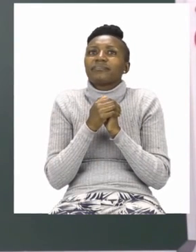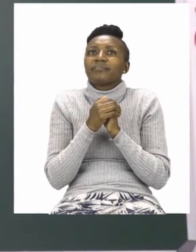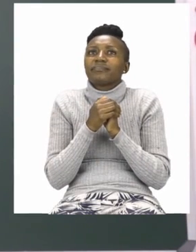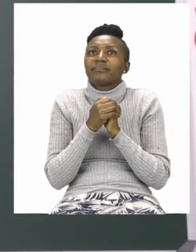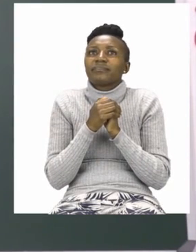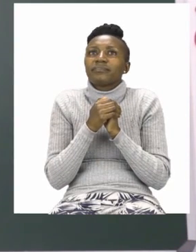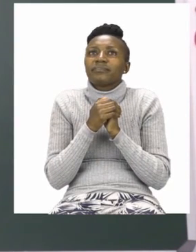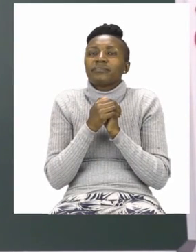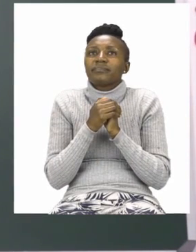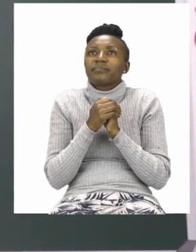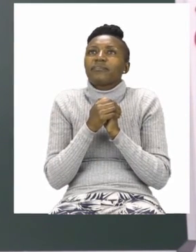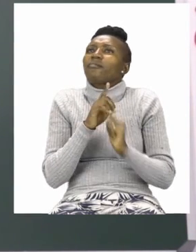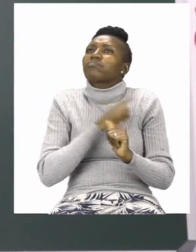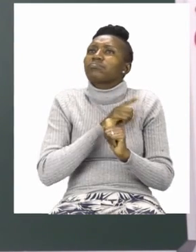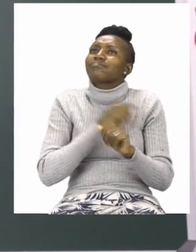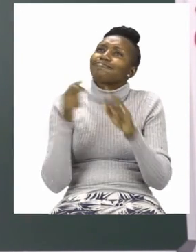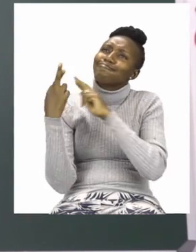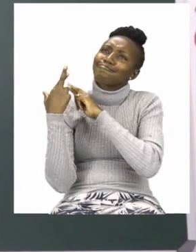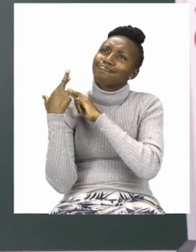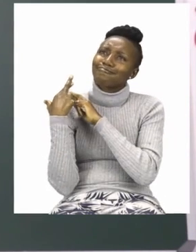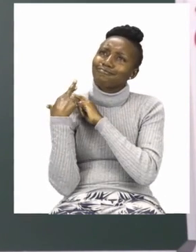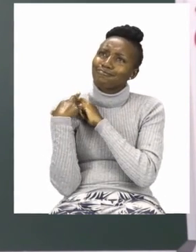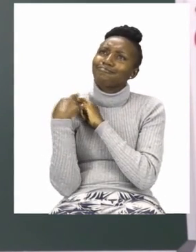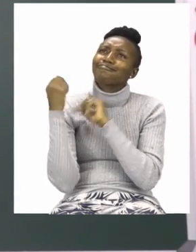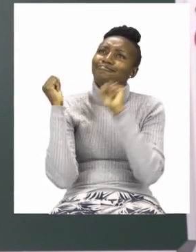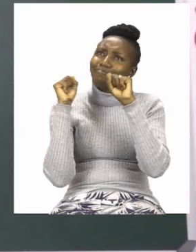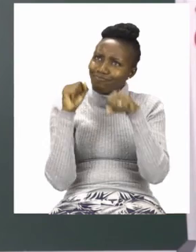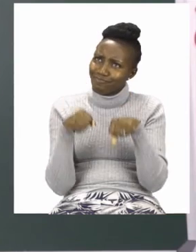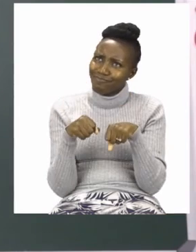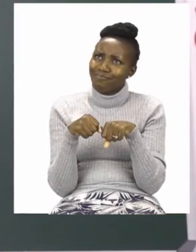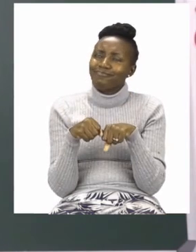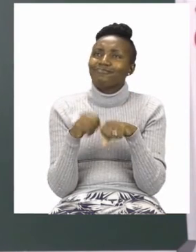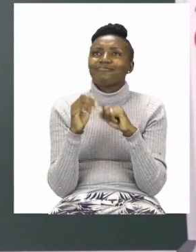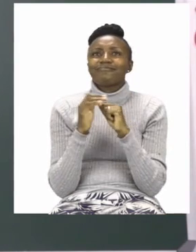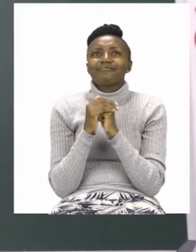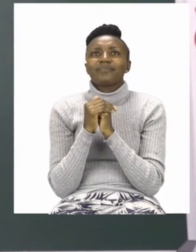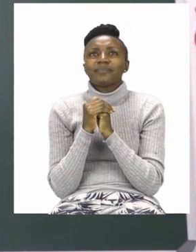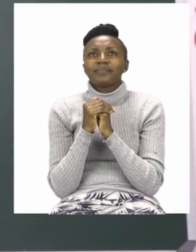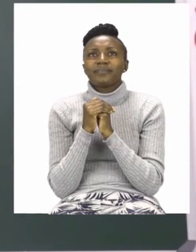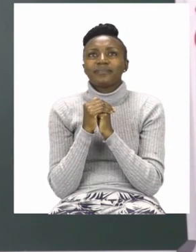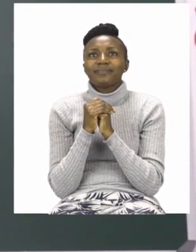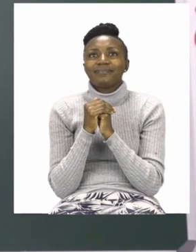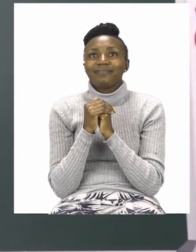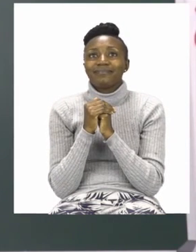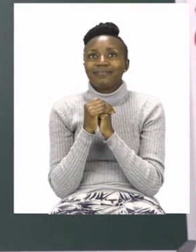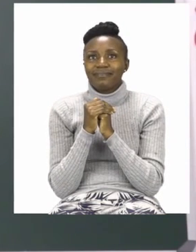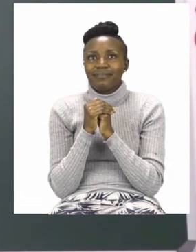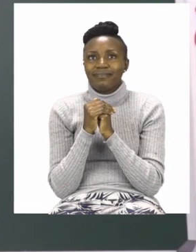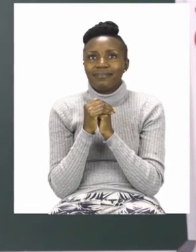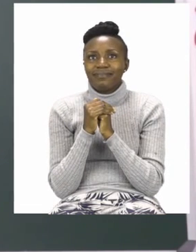be responsible and use them wisely. So I'm almost done with my lid